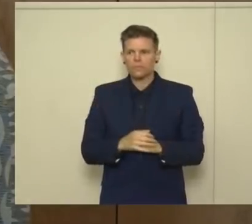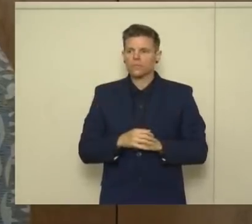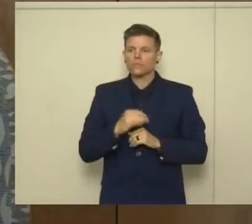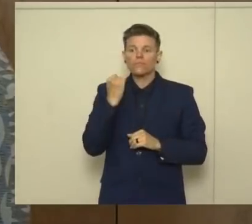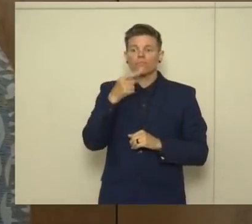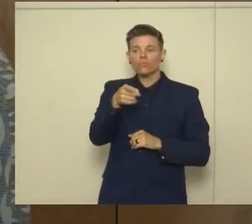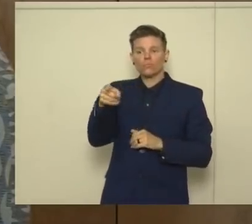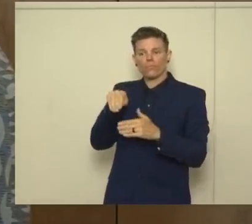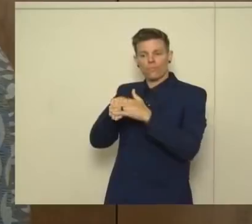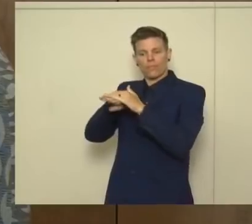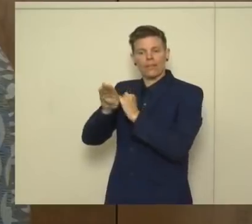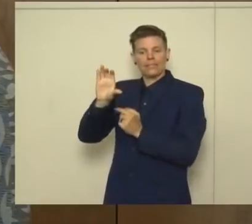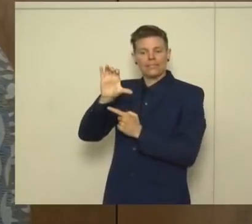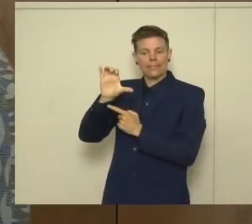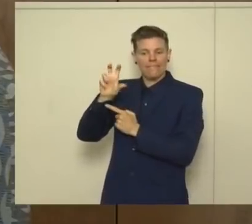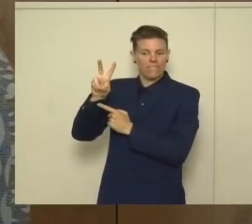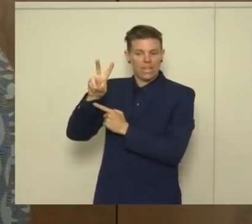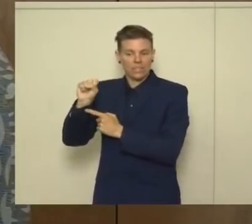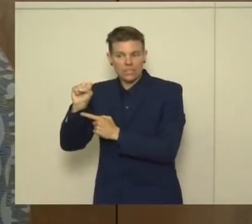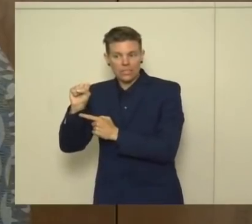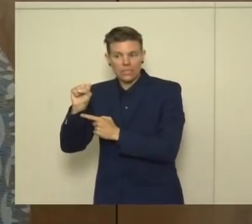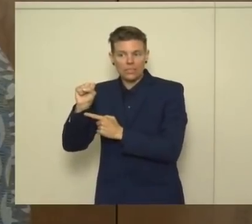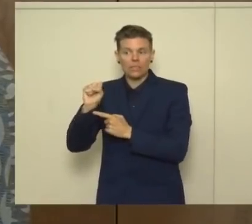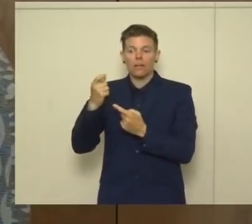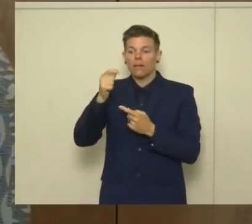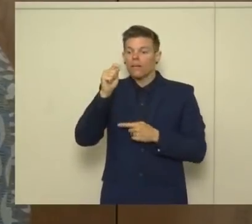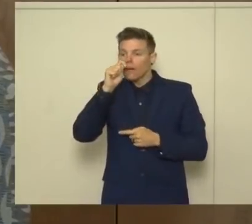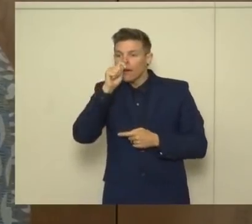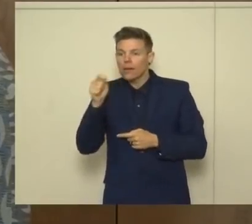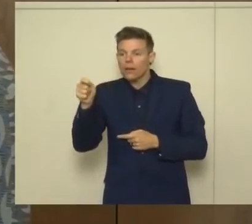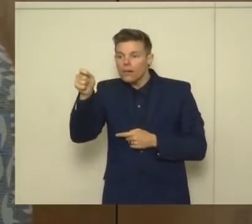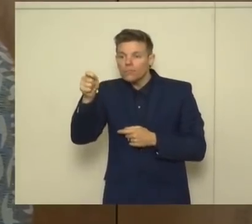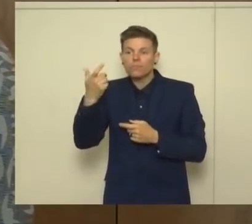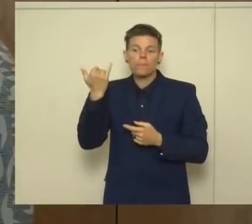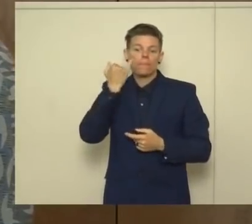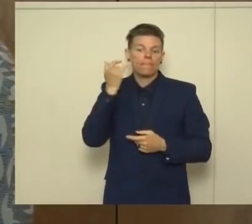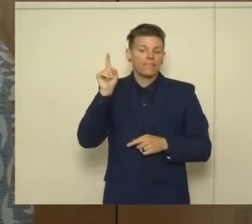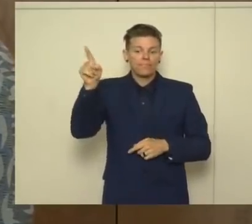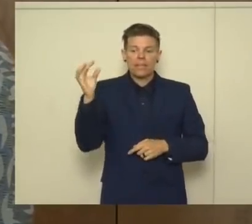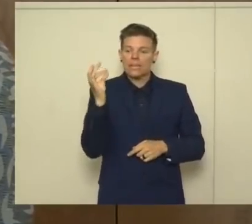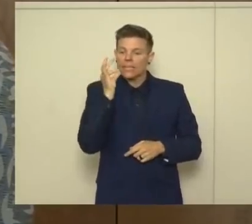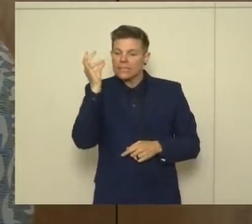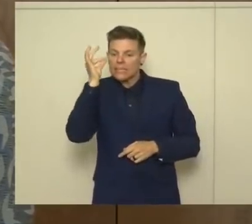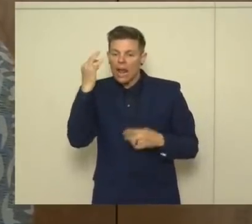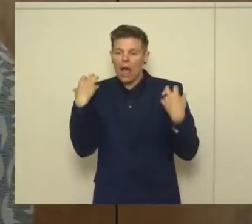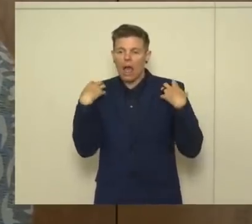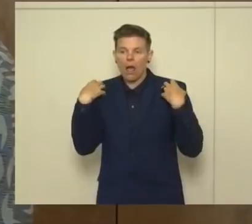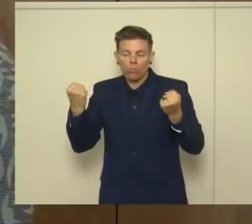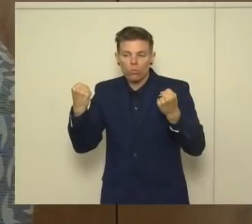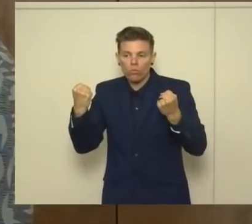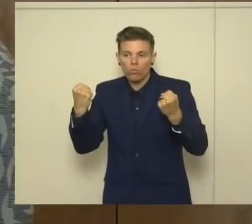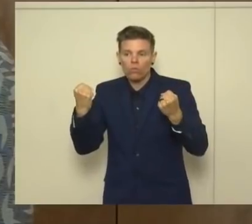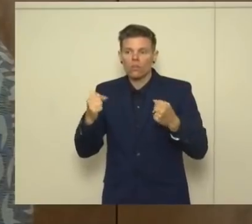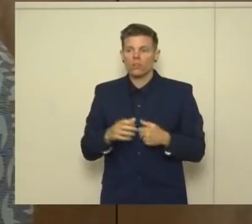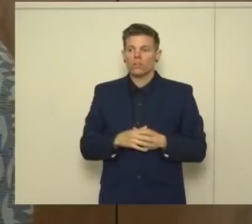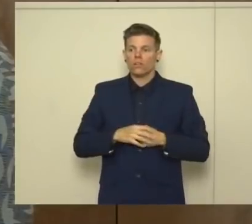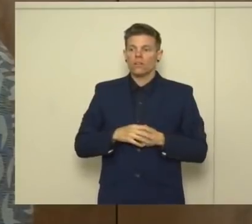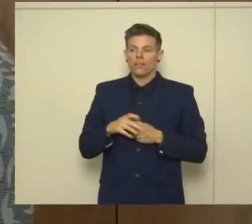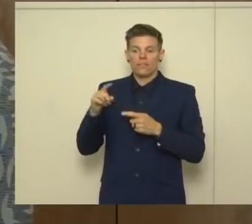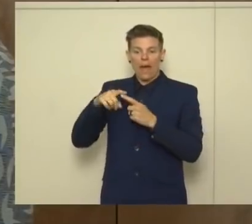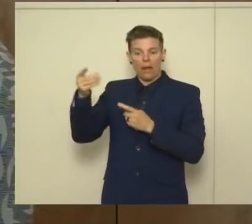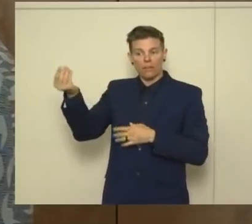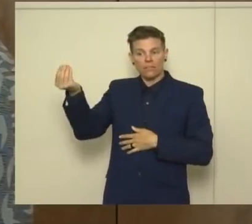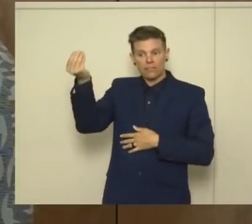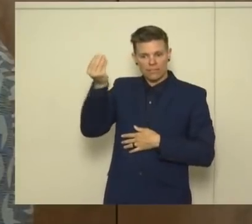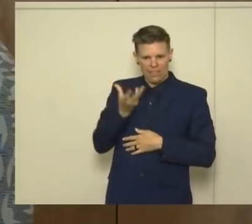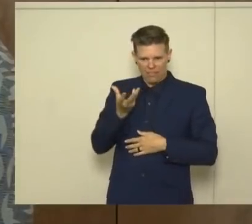that information, or Indian Health Service, I don't always get that information in a format that loads into that